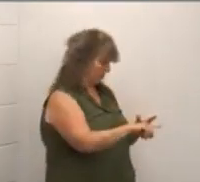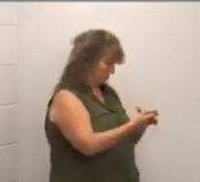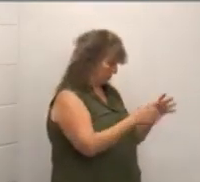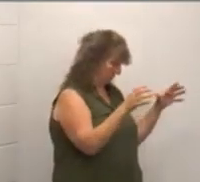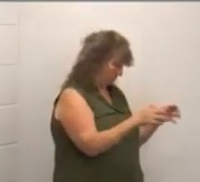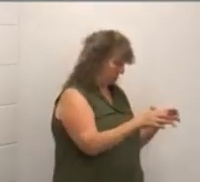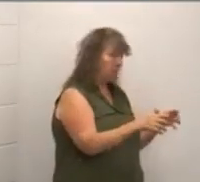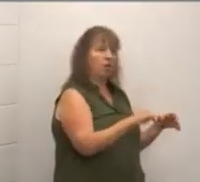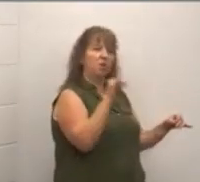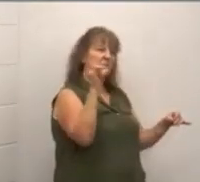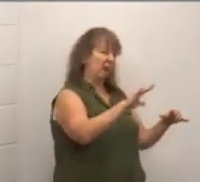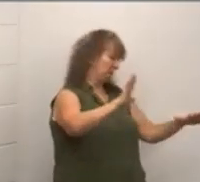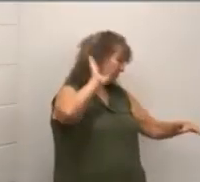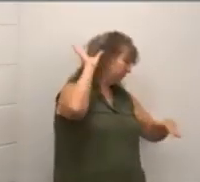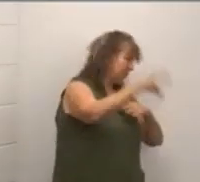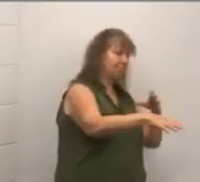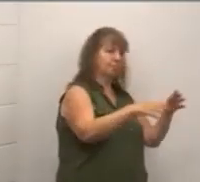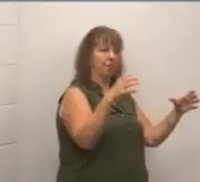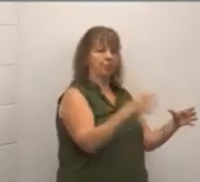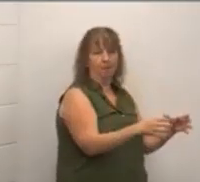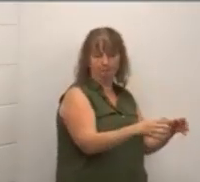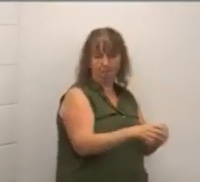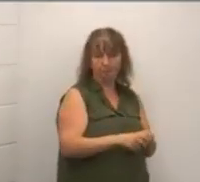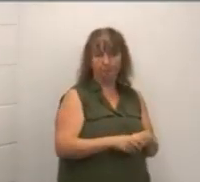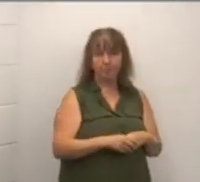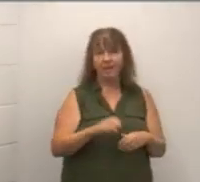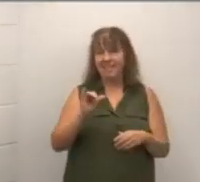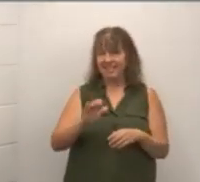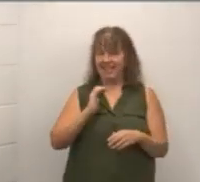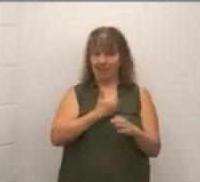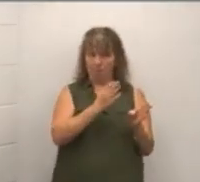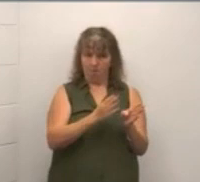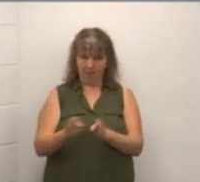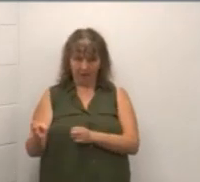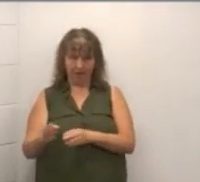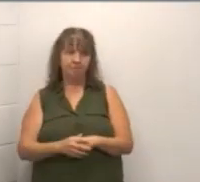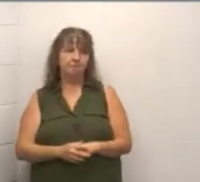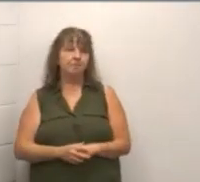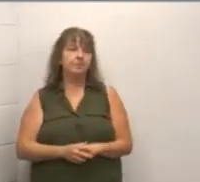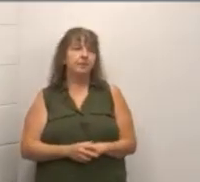stay with that teacher in that cohort.